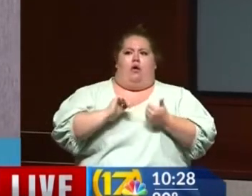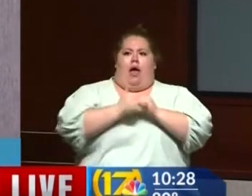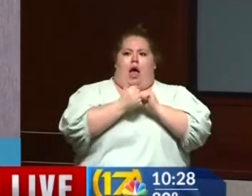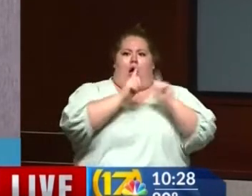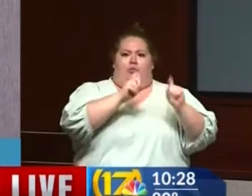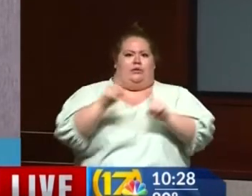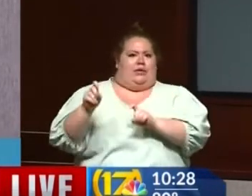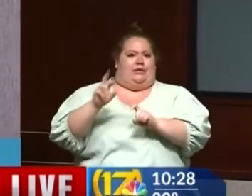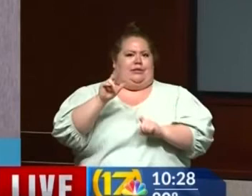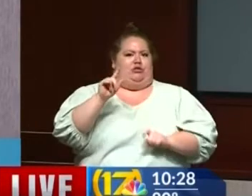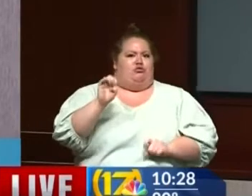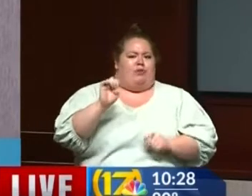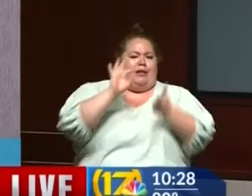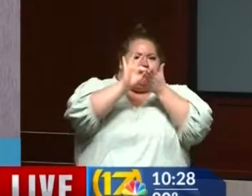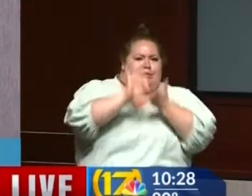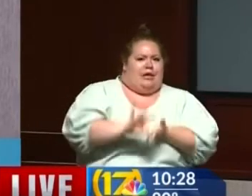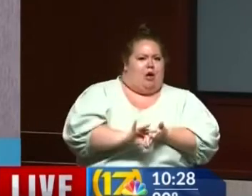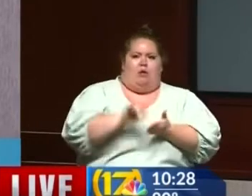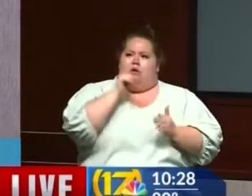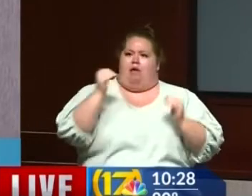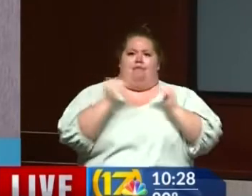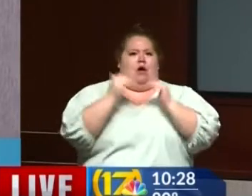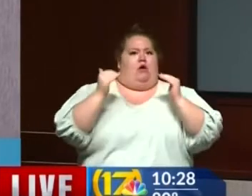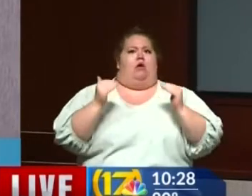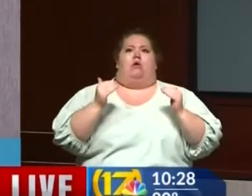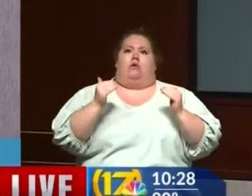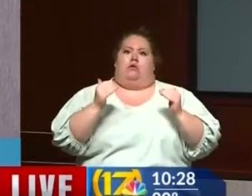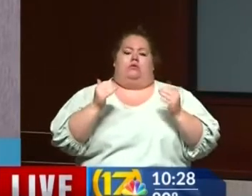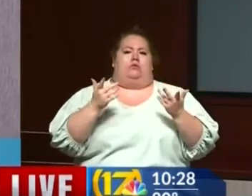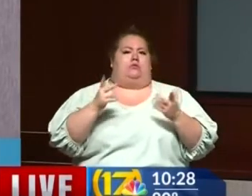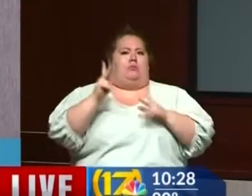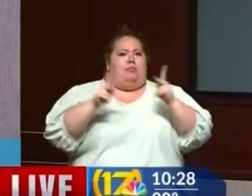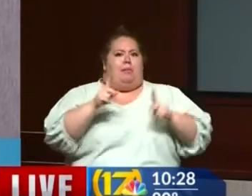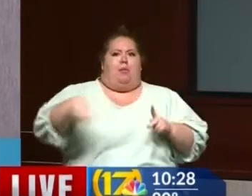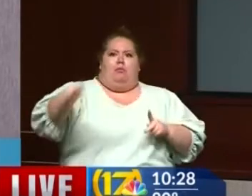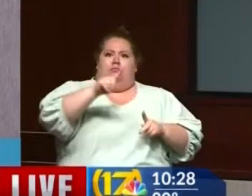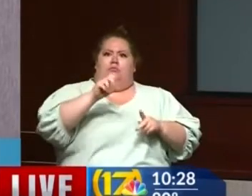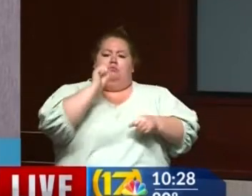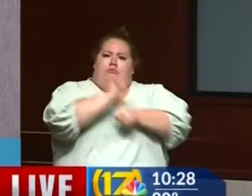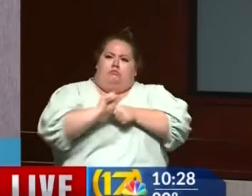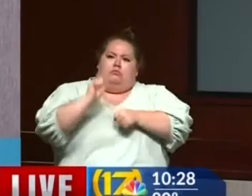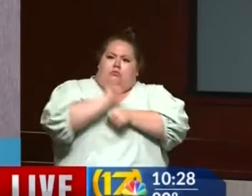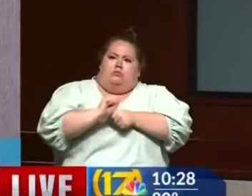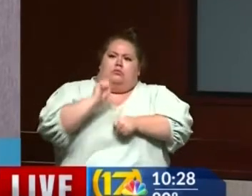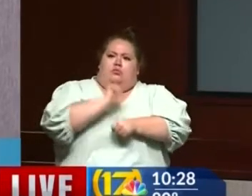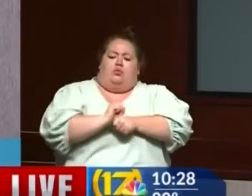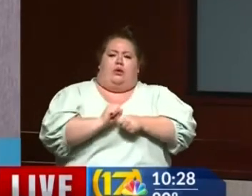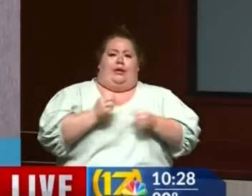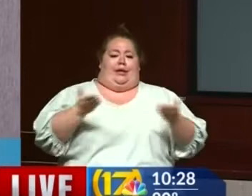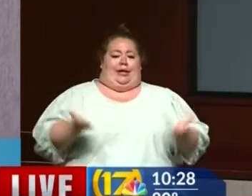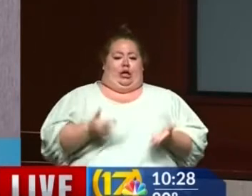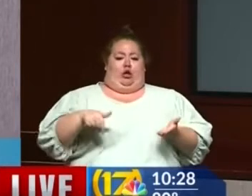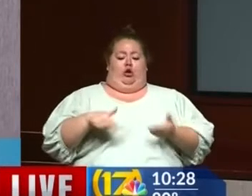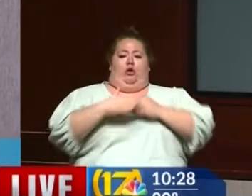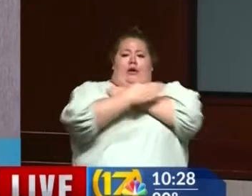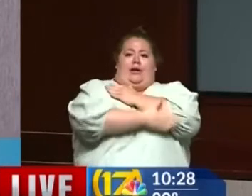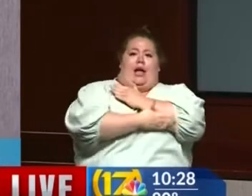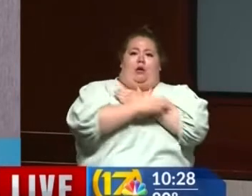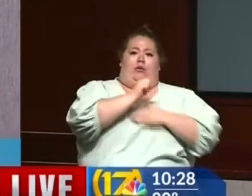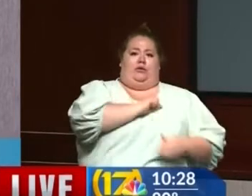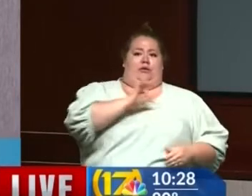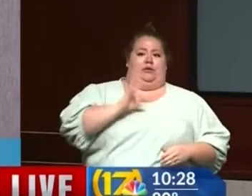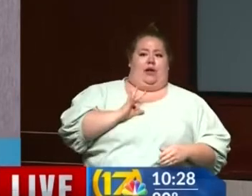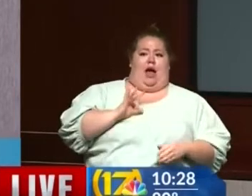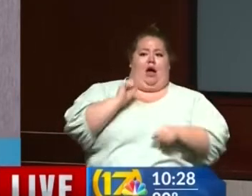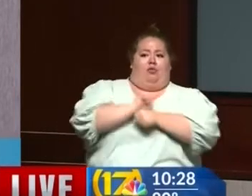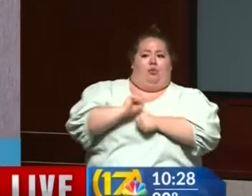calculated. It's unfair to all of the people working so hard on our staff here at the county, the people